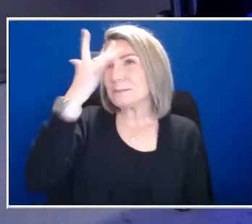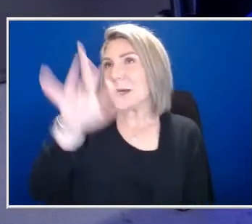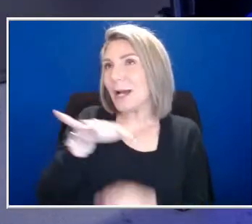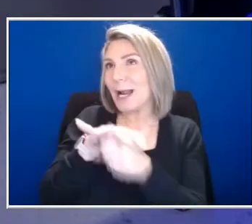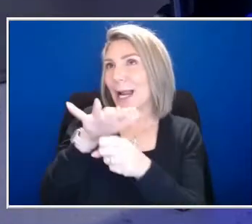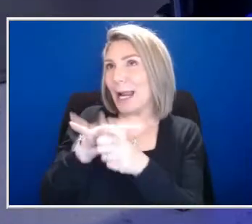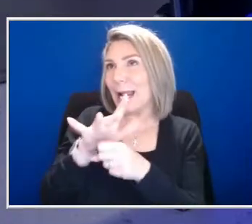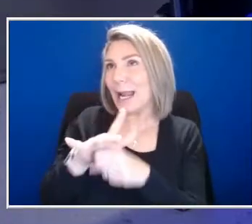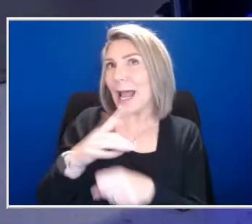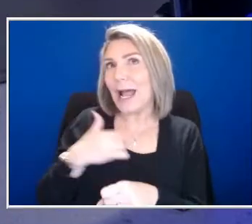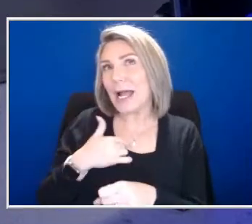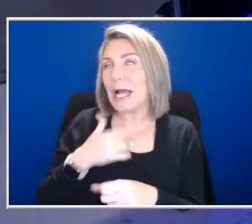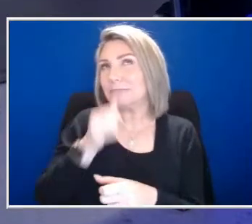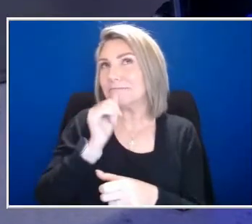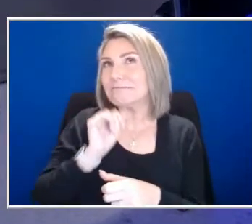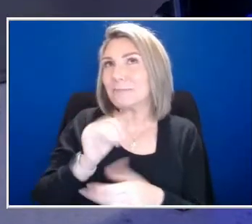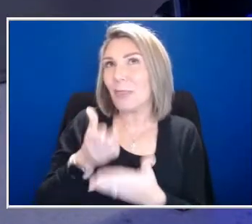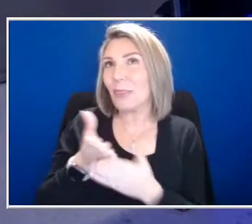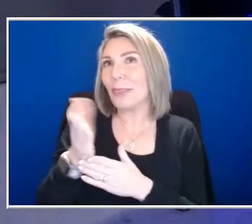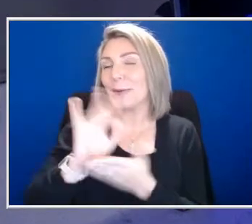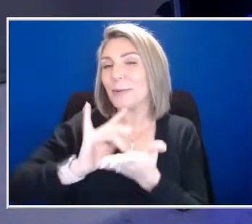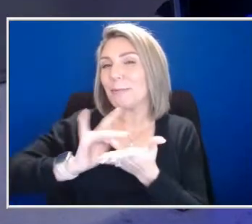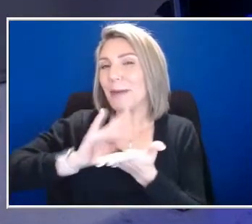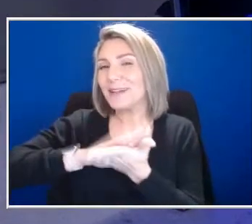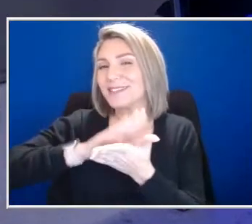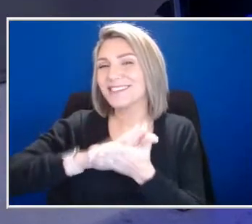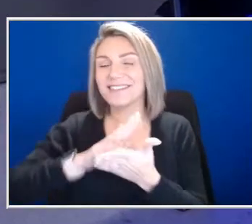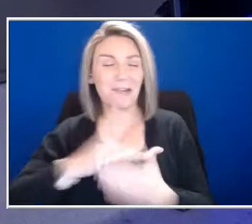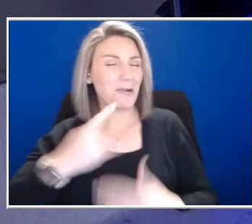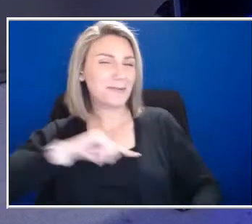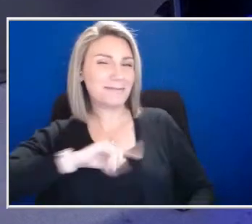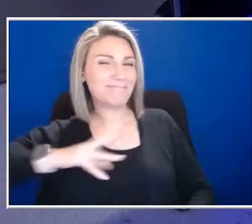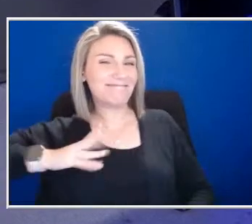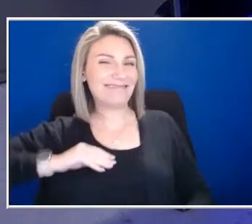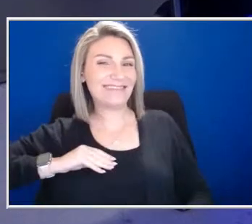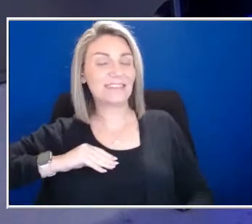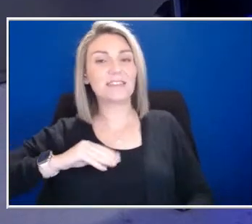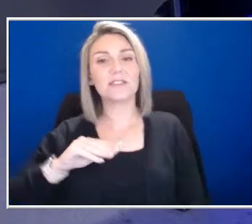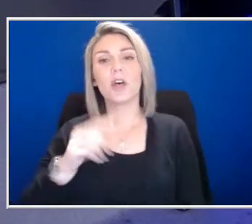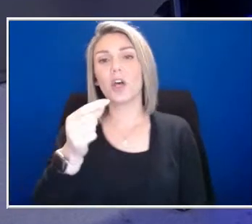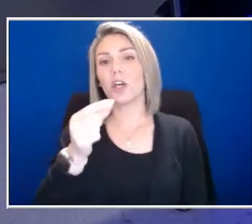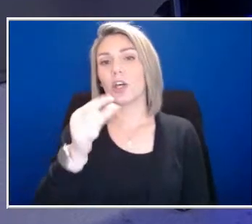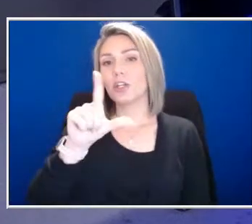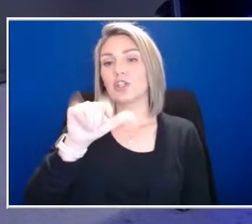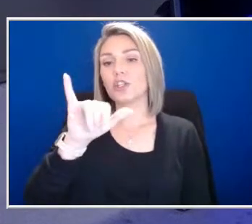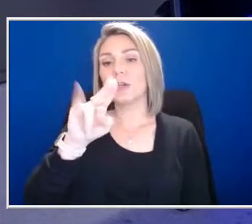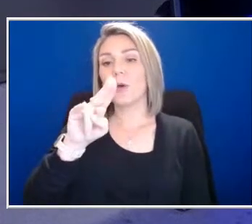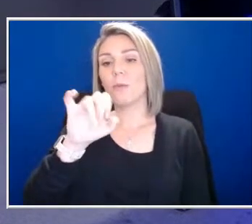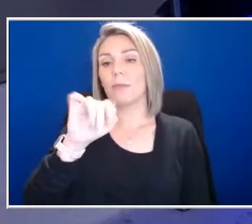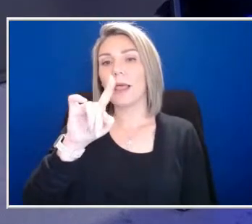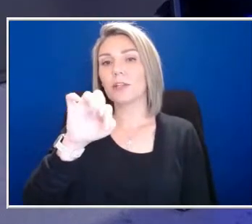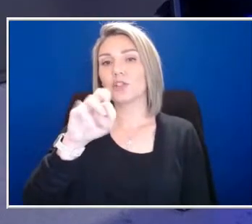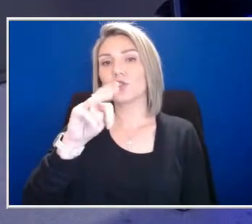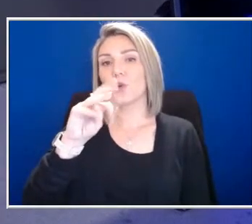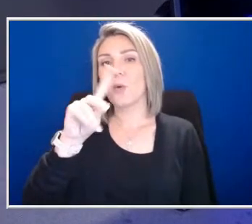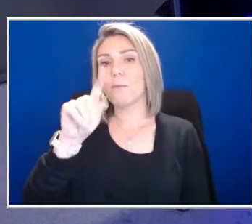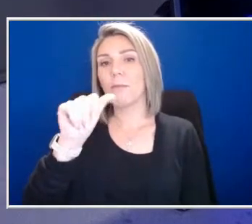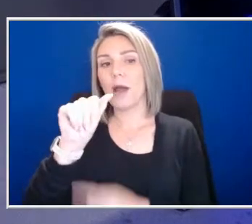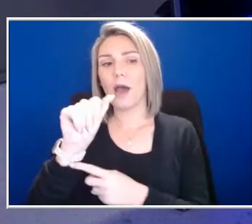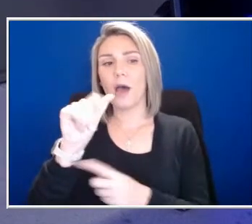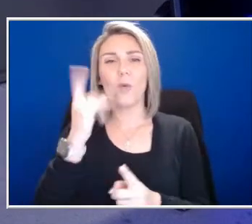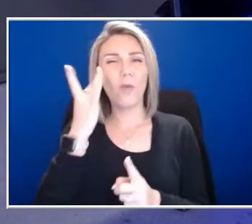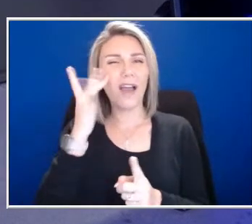school. Exactly. We'll take you. So tell us what glioblastoma is. Why is it so tough to treat? Why is it